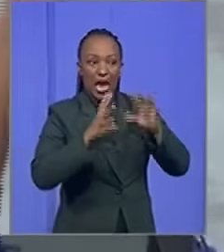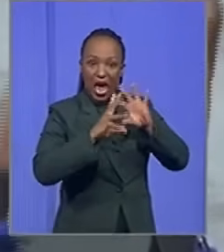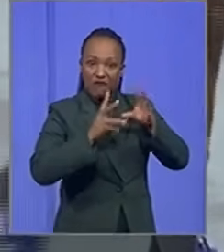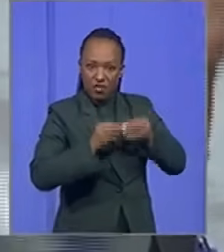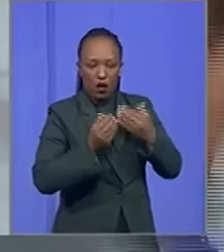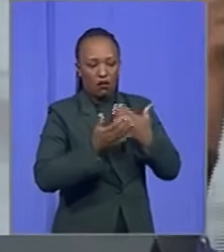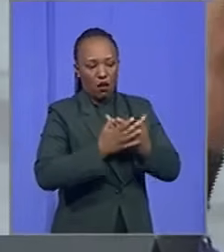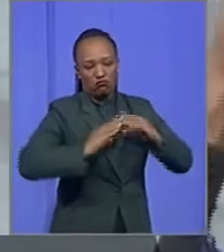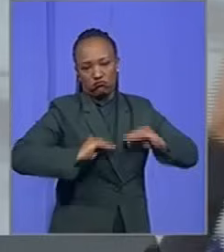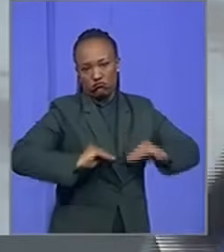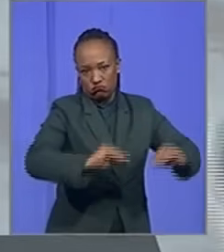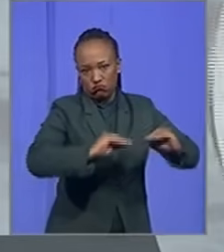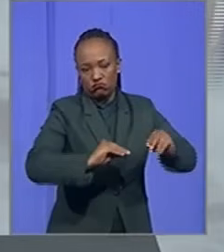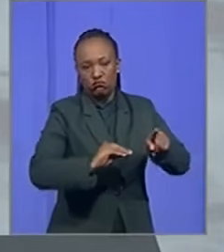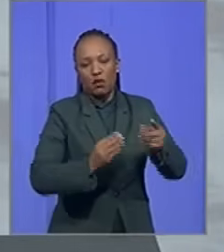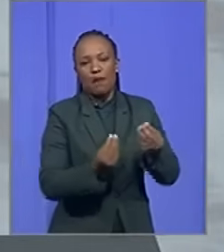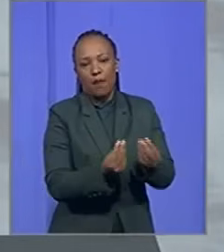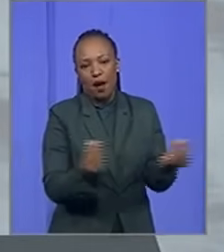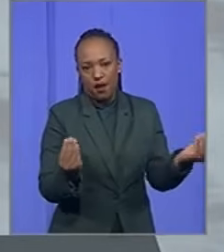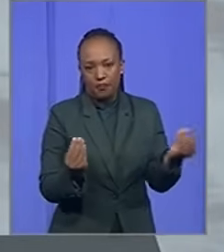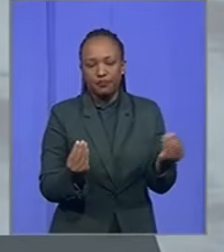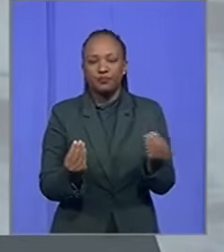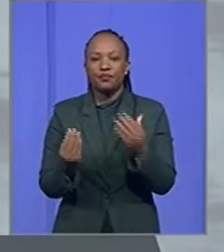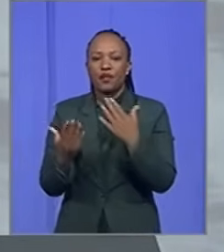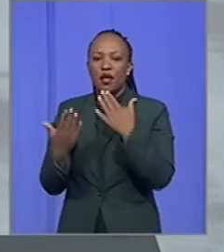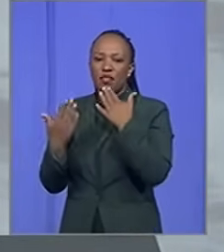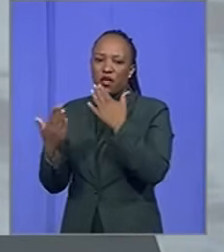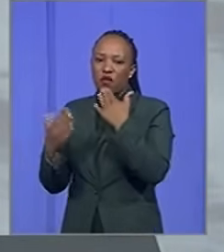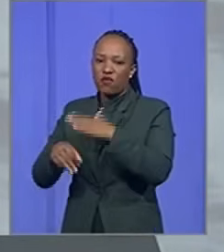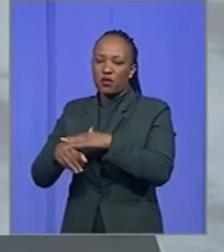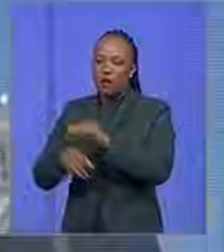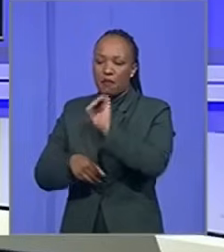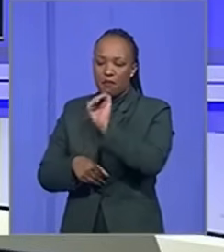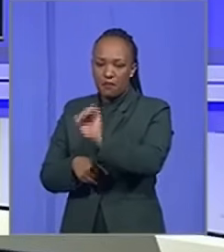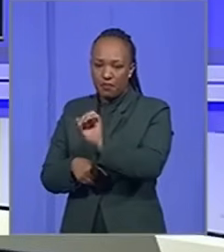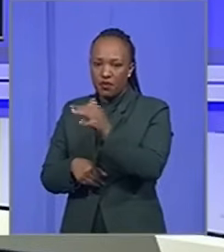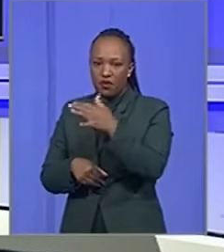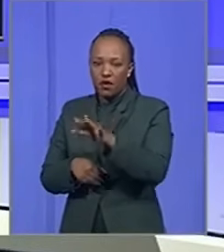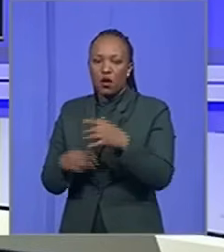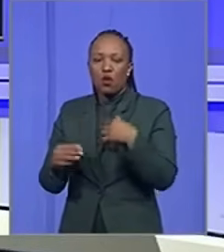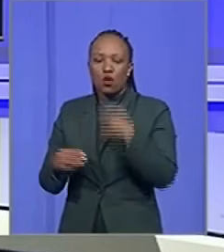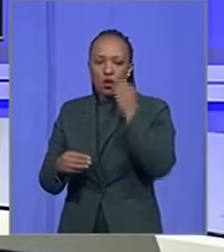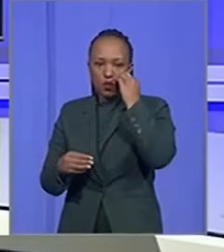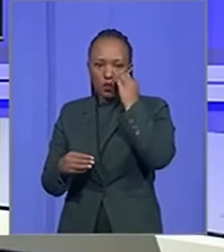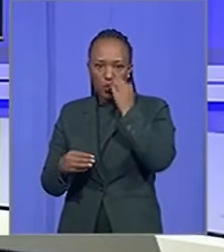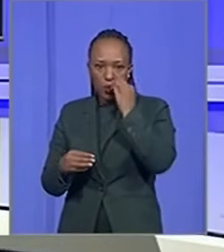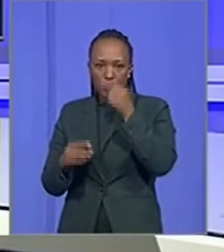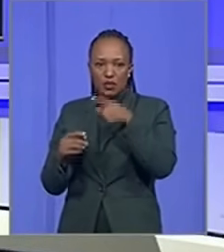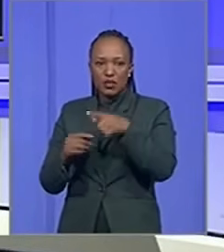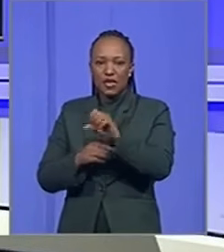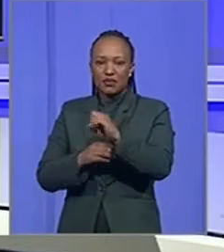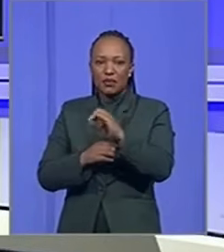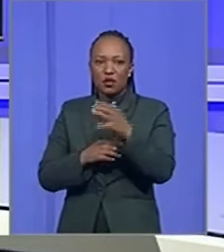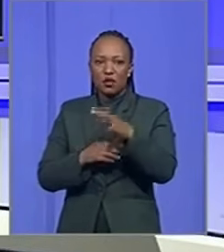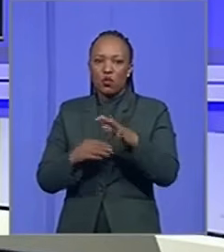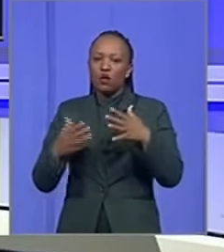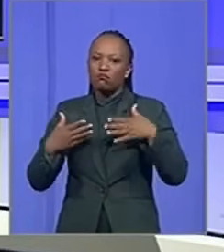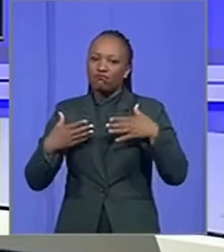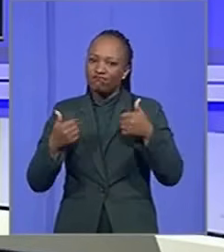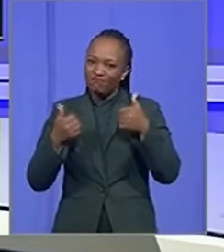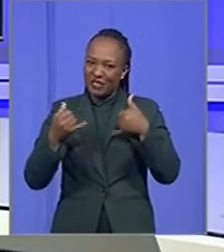le tsona. Tete ke le buile haholo ka nako ya hao mme re le moifo wa ditaba kwano SABC go la ka letsa katlao le